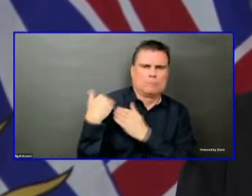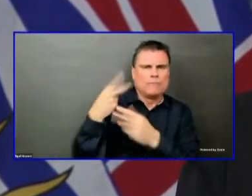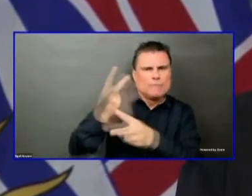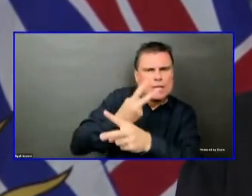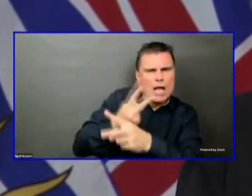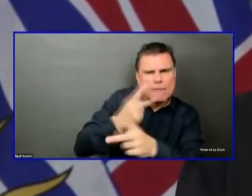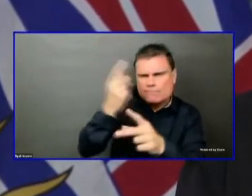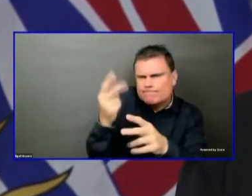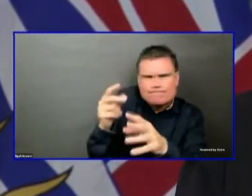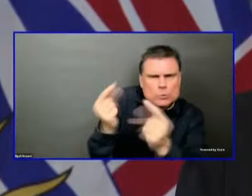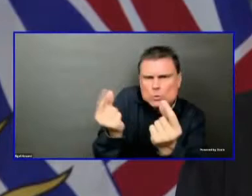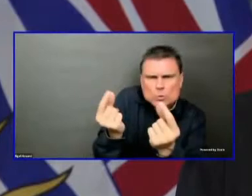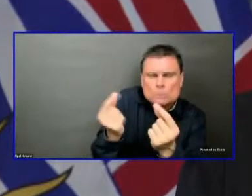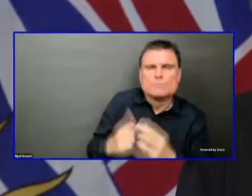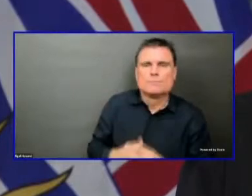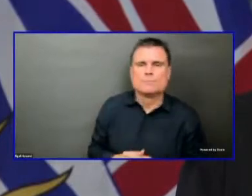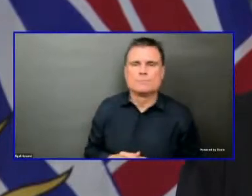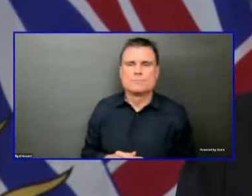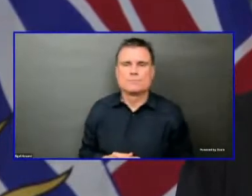Hi, thank you.